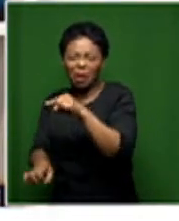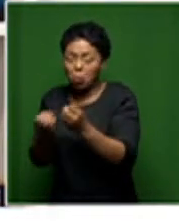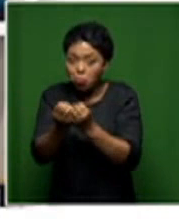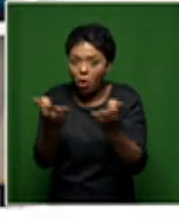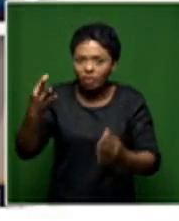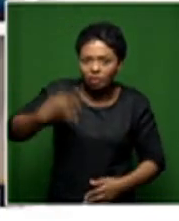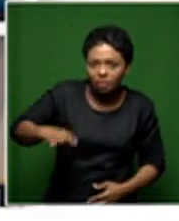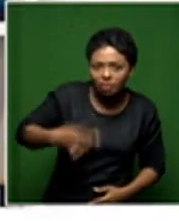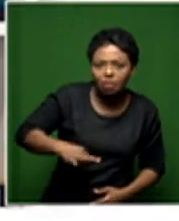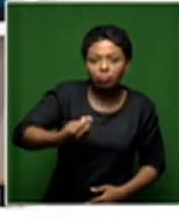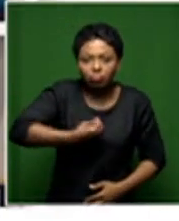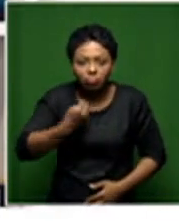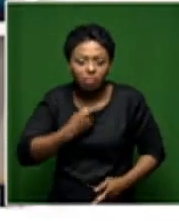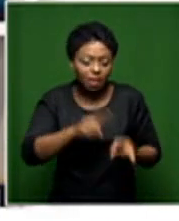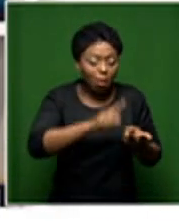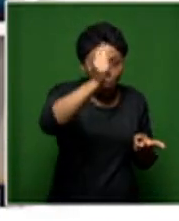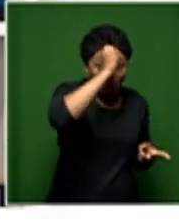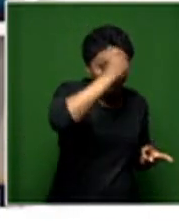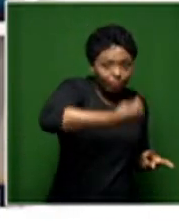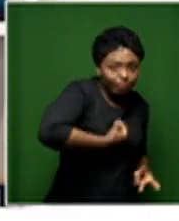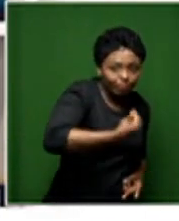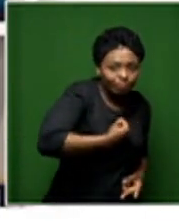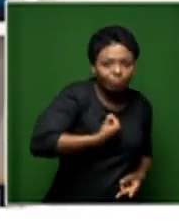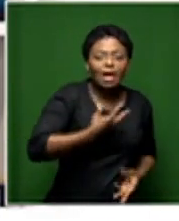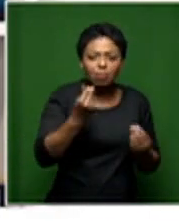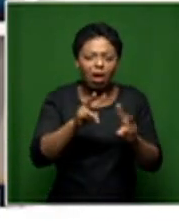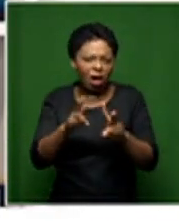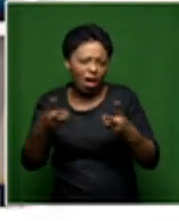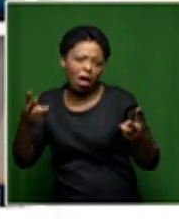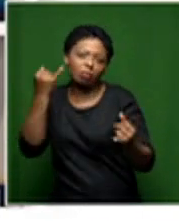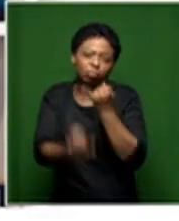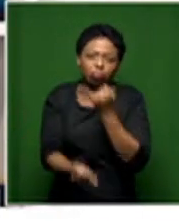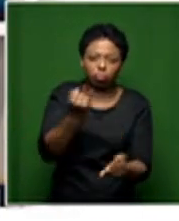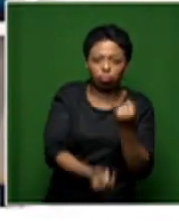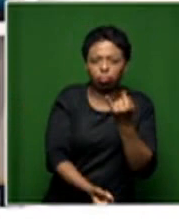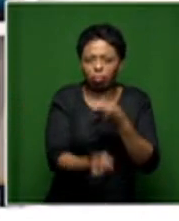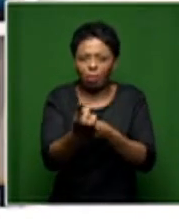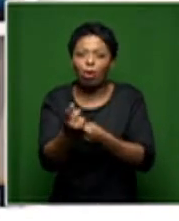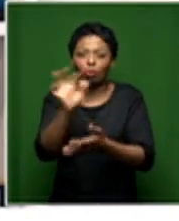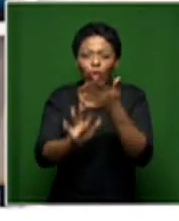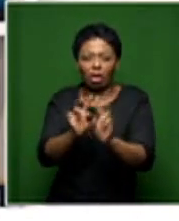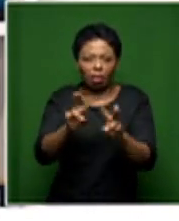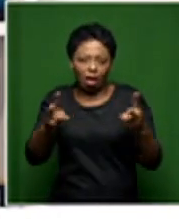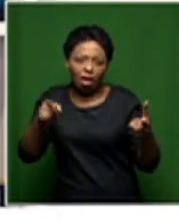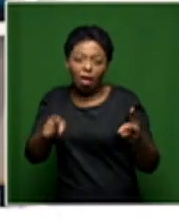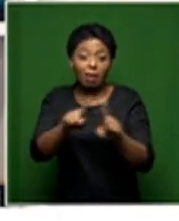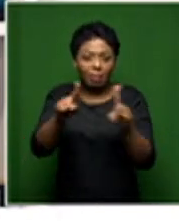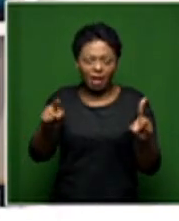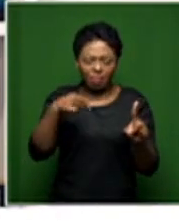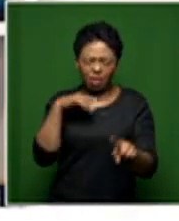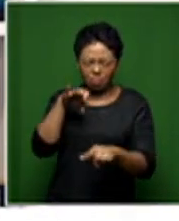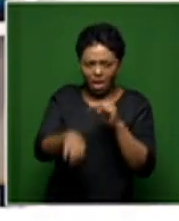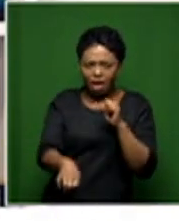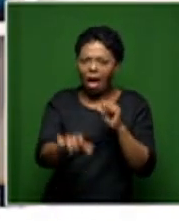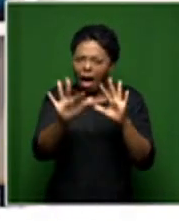and young boys, because different people have different fetishes. And I said, okay, is there a way I can